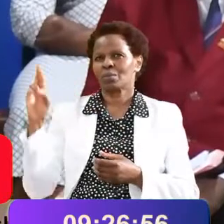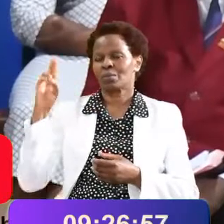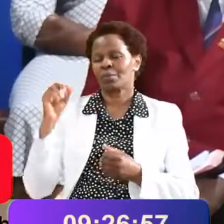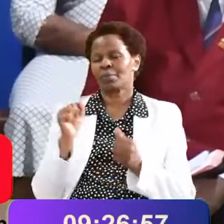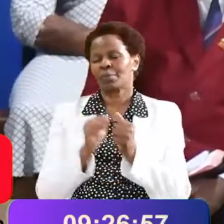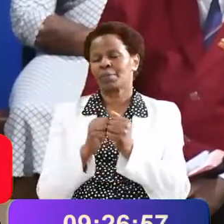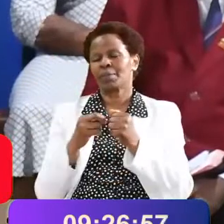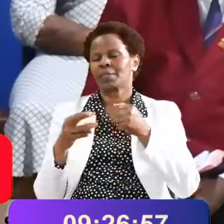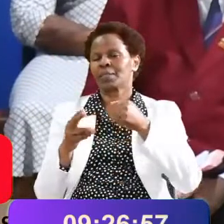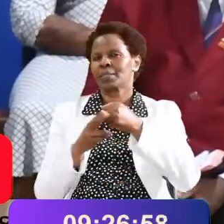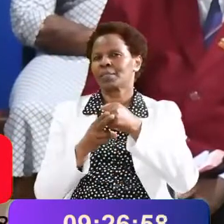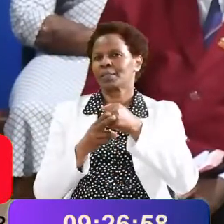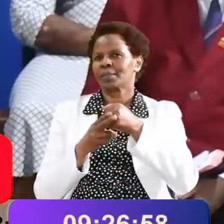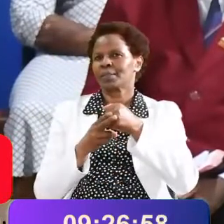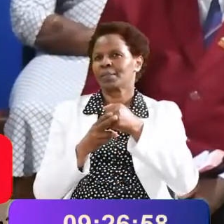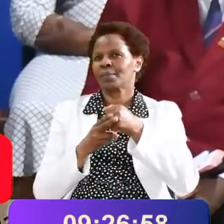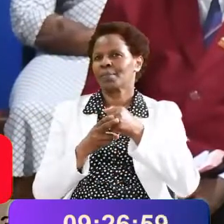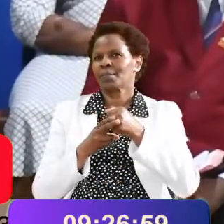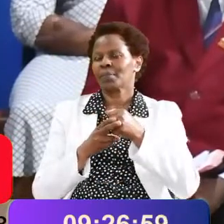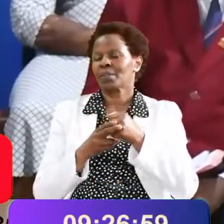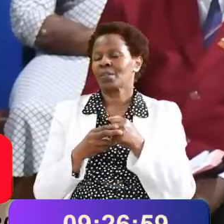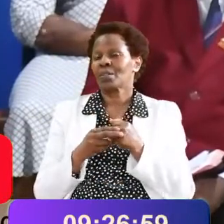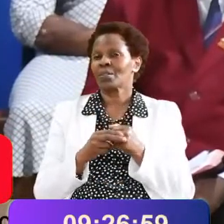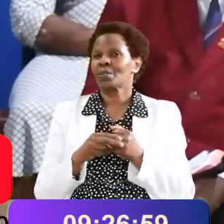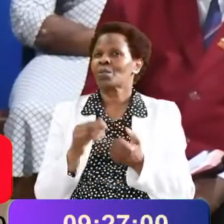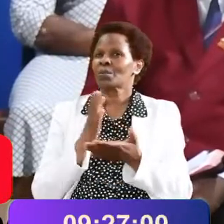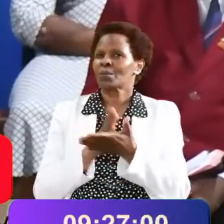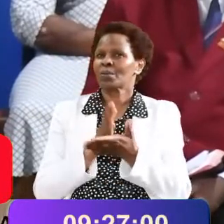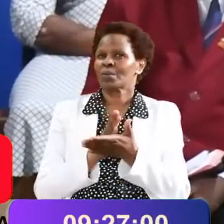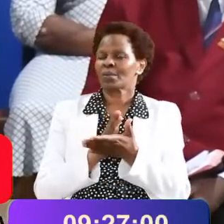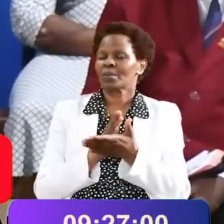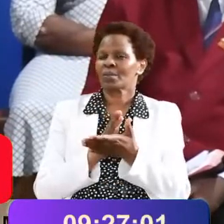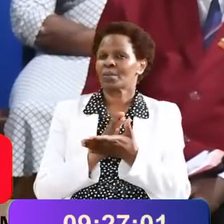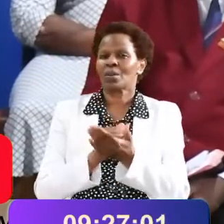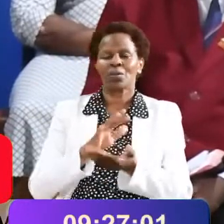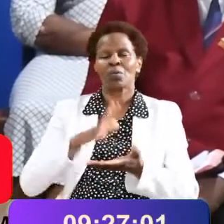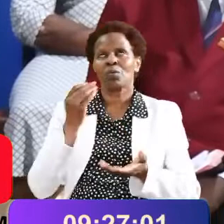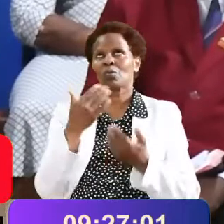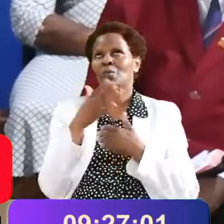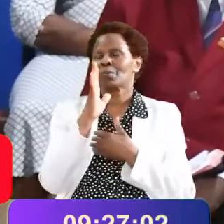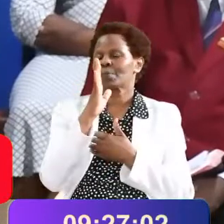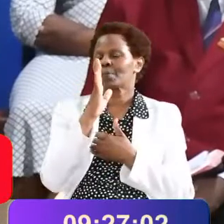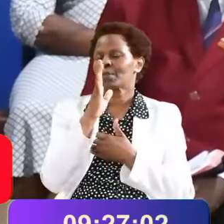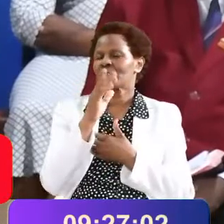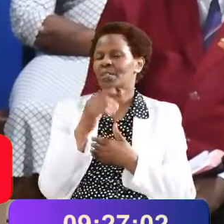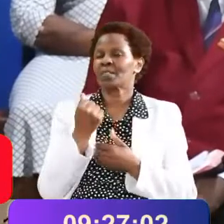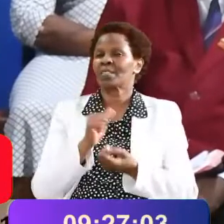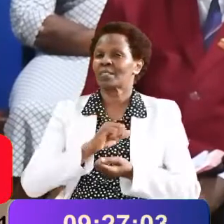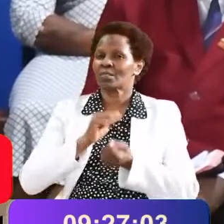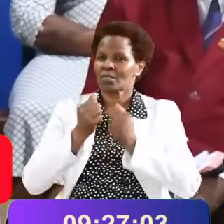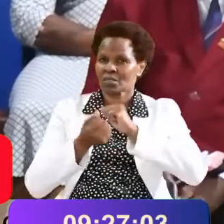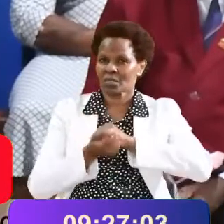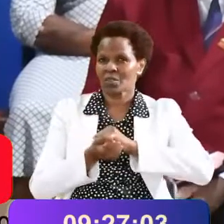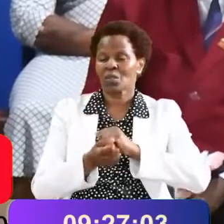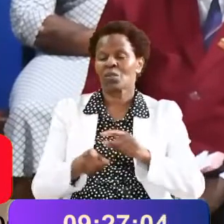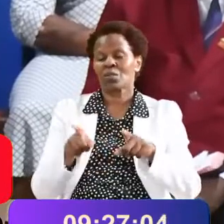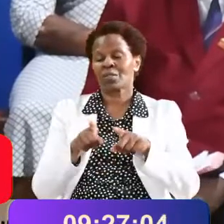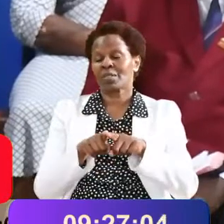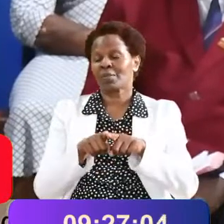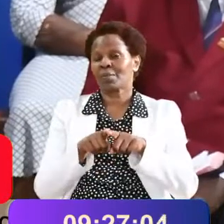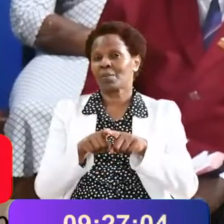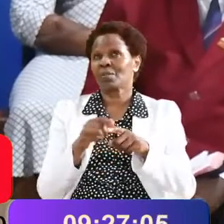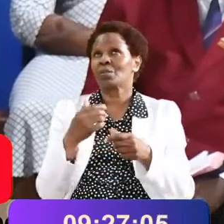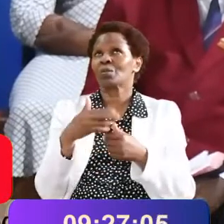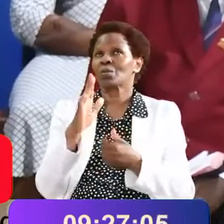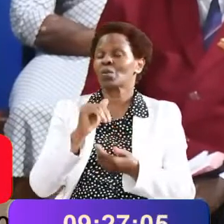all, with unveiled face, beholding as in a mirror the glory of the Lord, are being transformed into the same image from glory